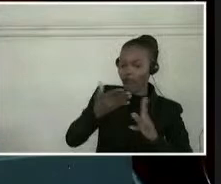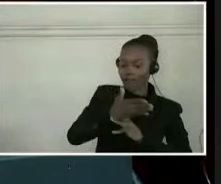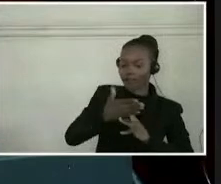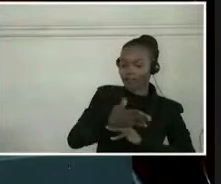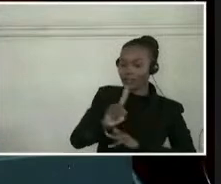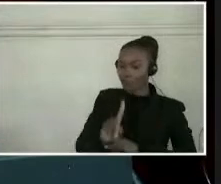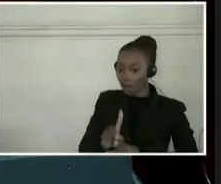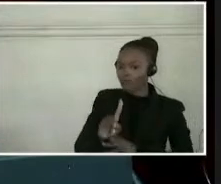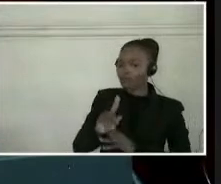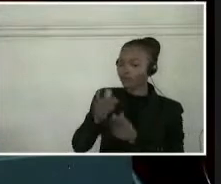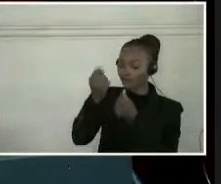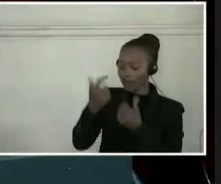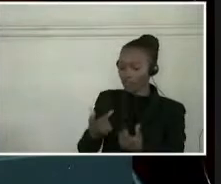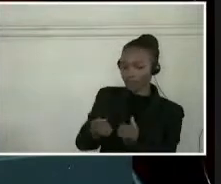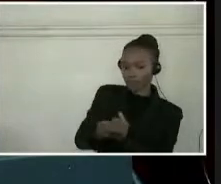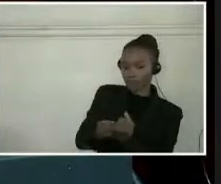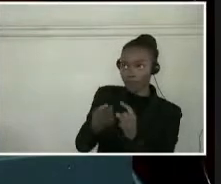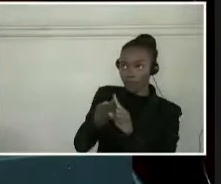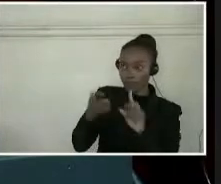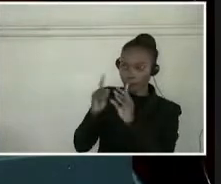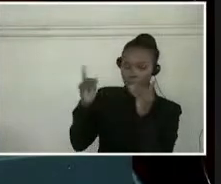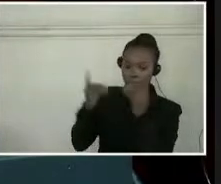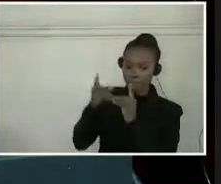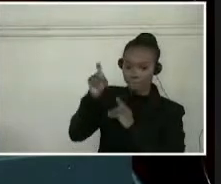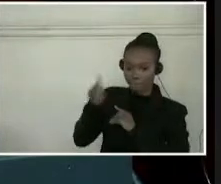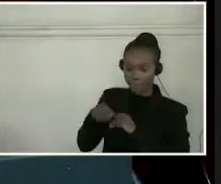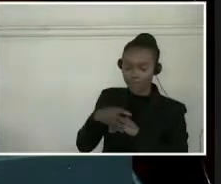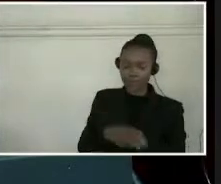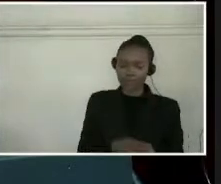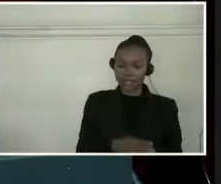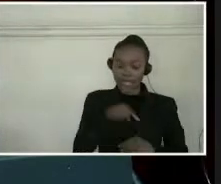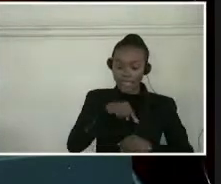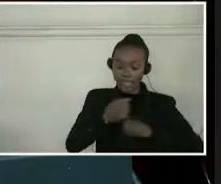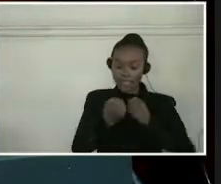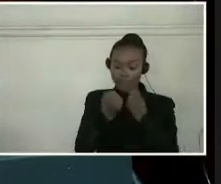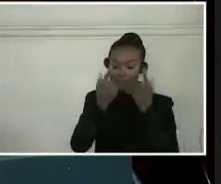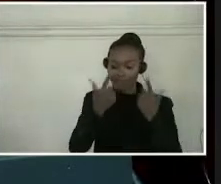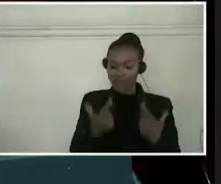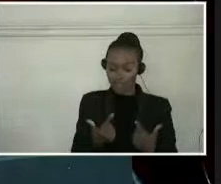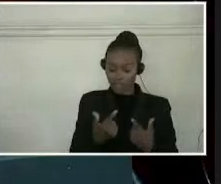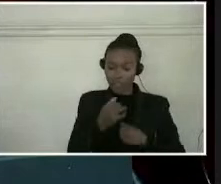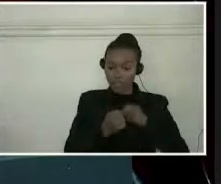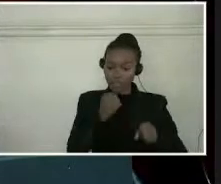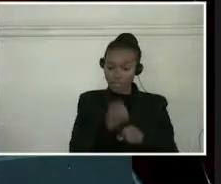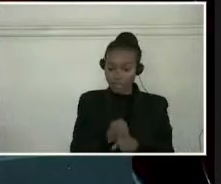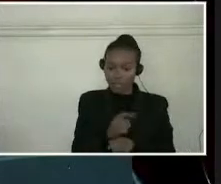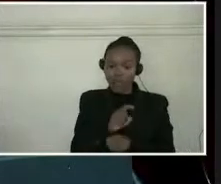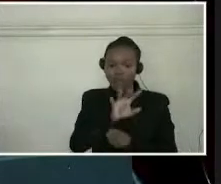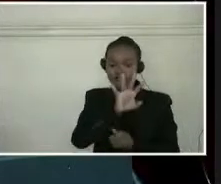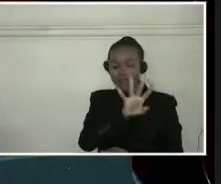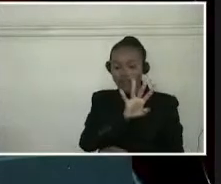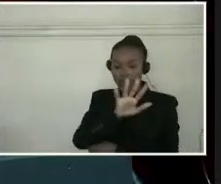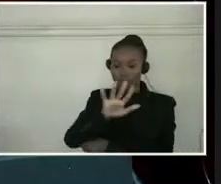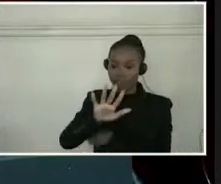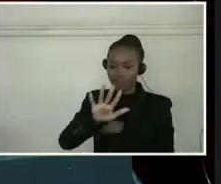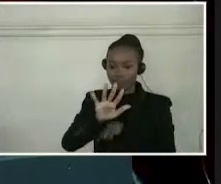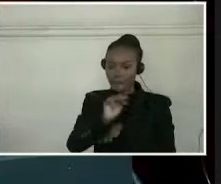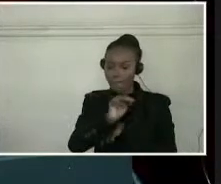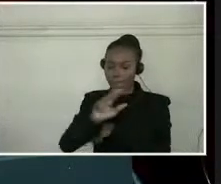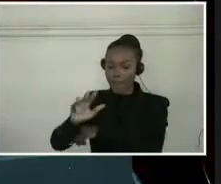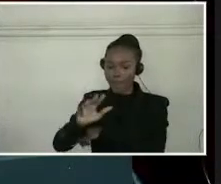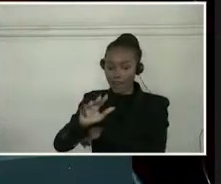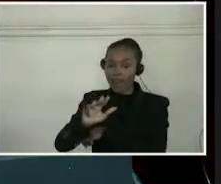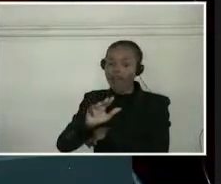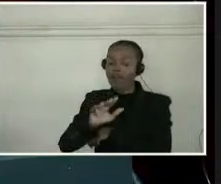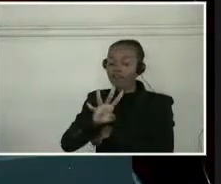department in this financial year 45 million four hundred thousand has been set aside as a